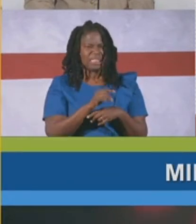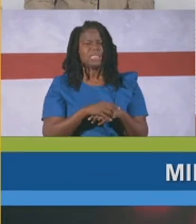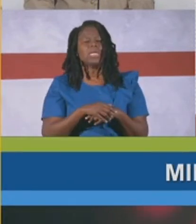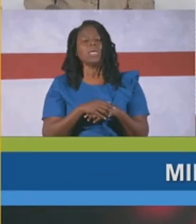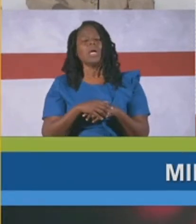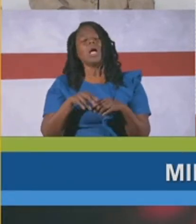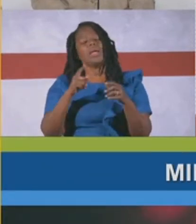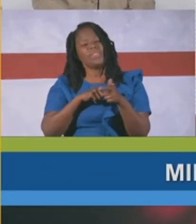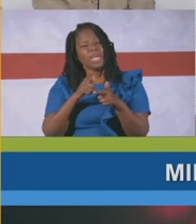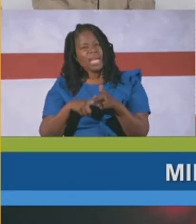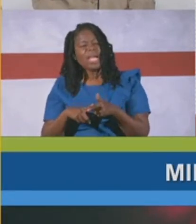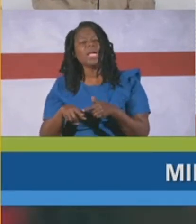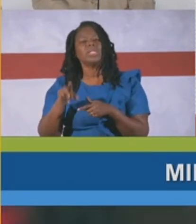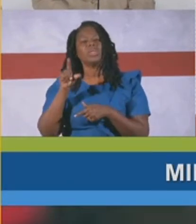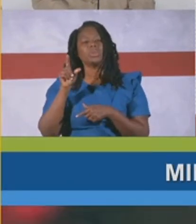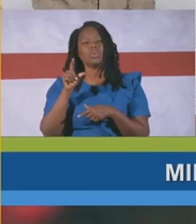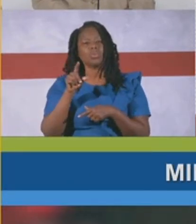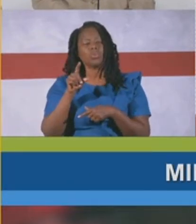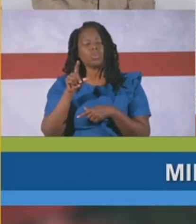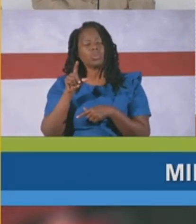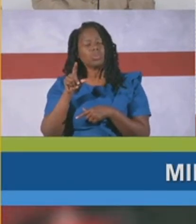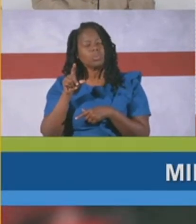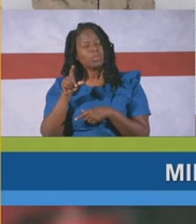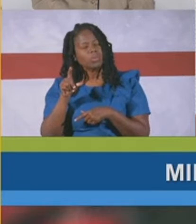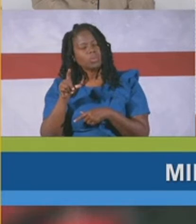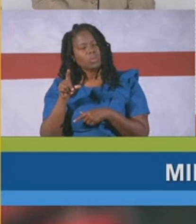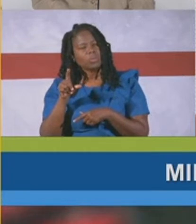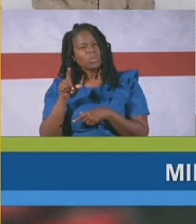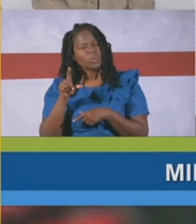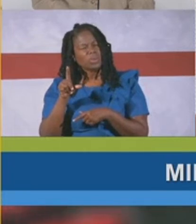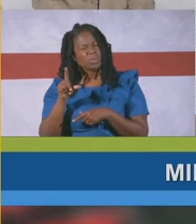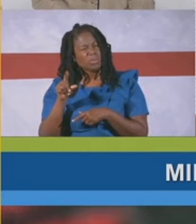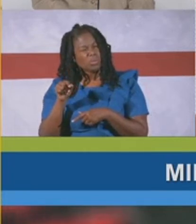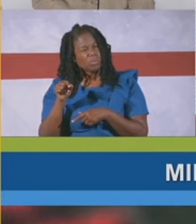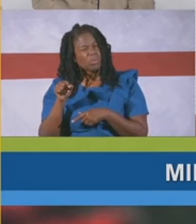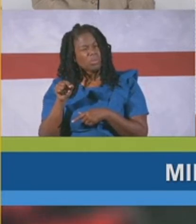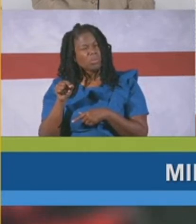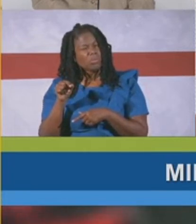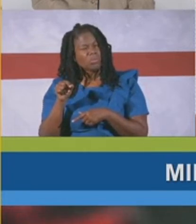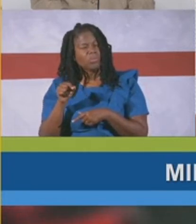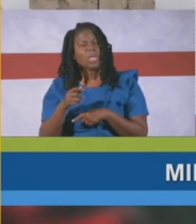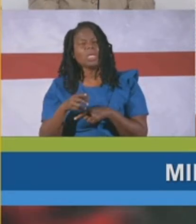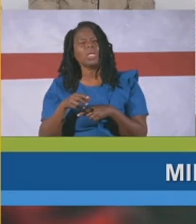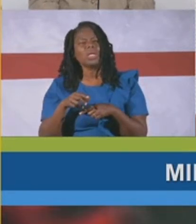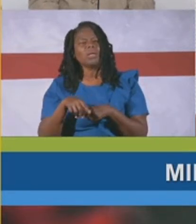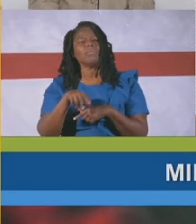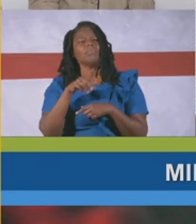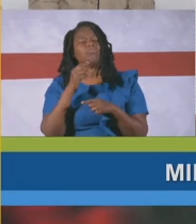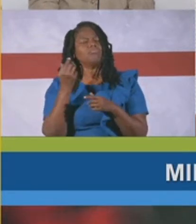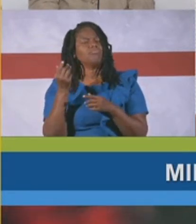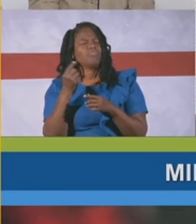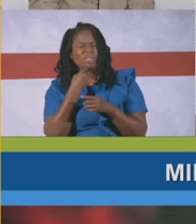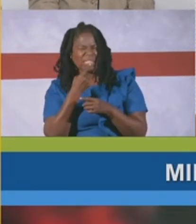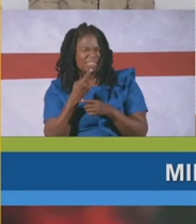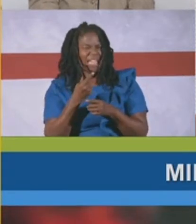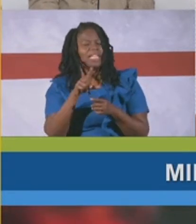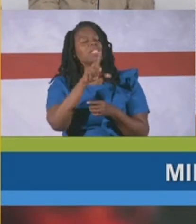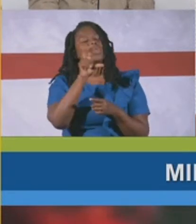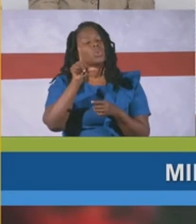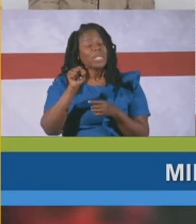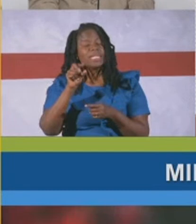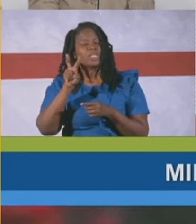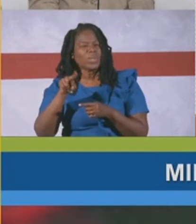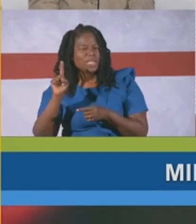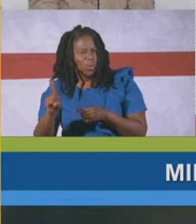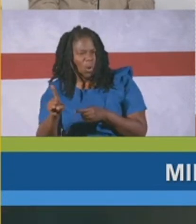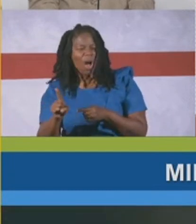2021, 24. Total number of cases with HIV, 30 in 2020, and in 2021